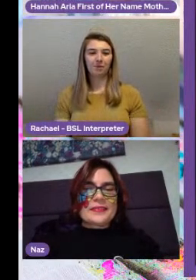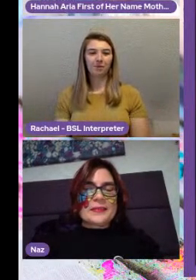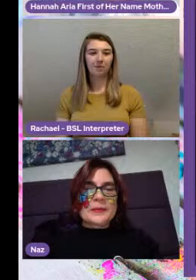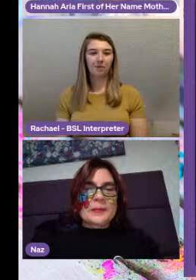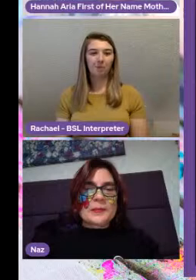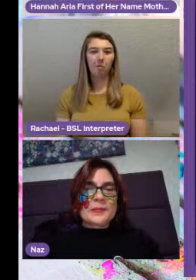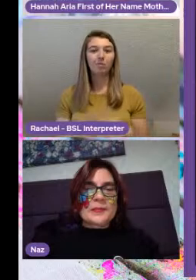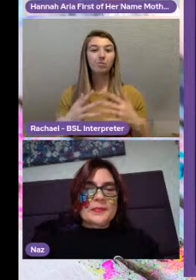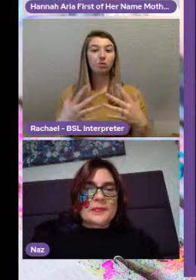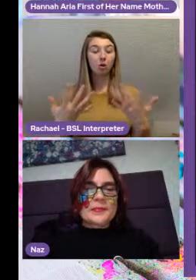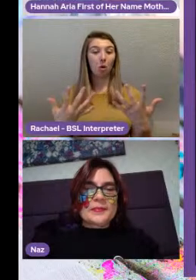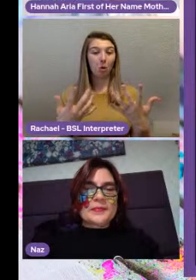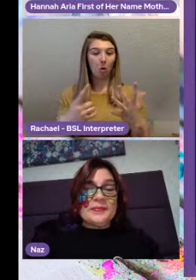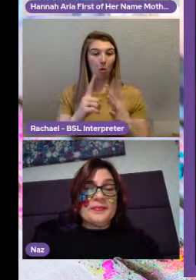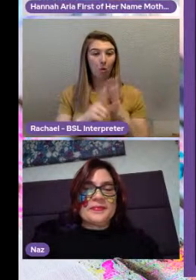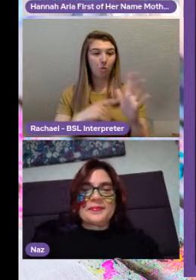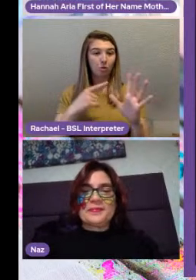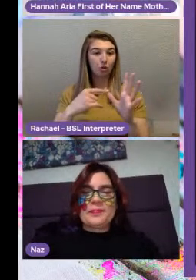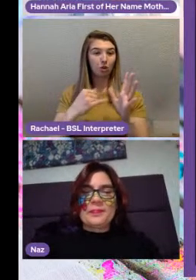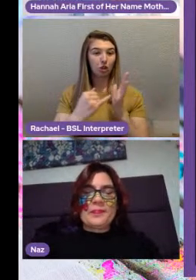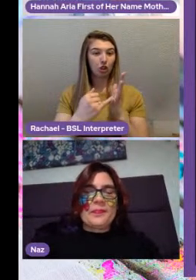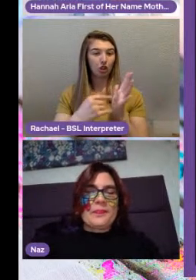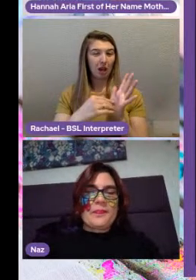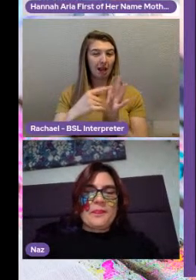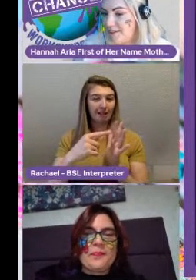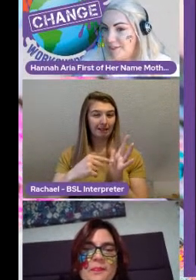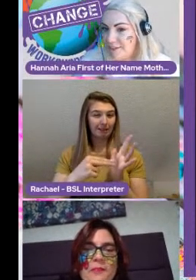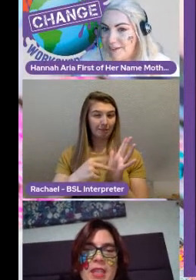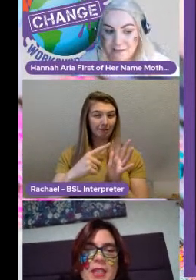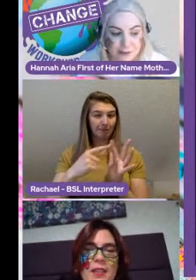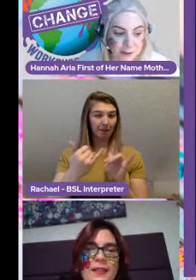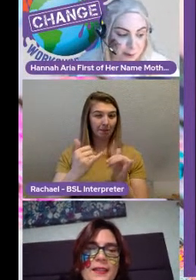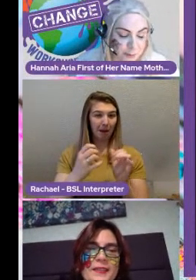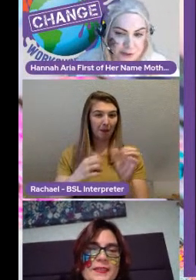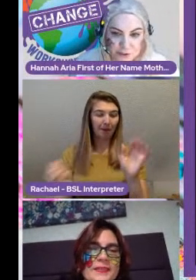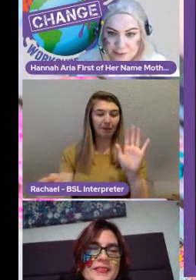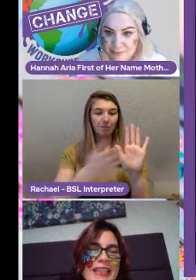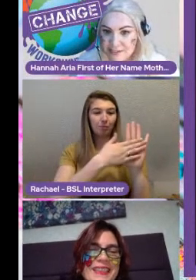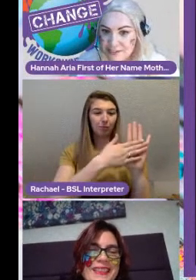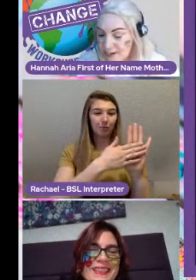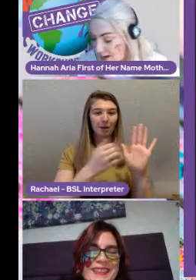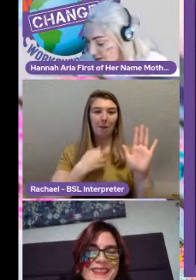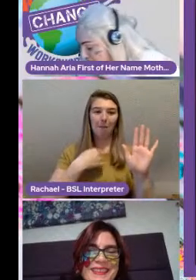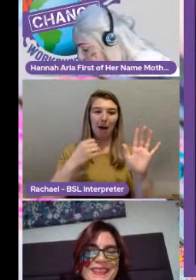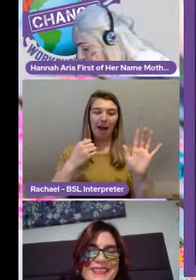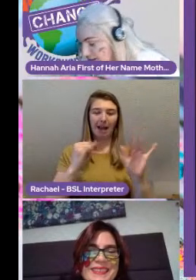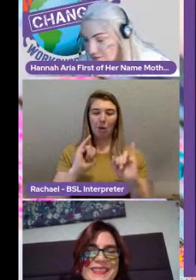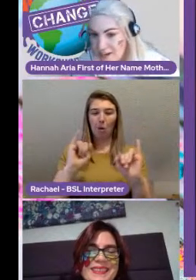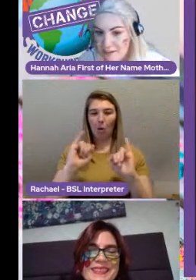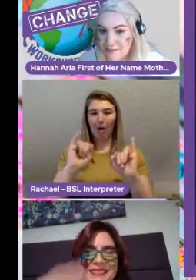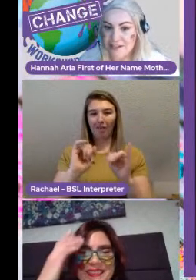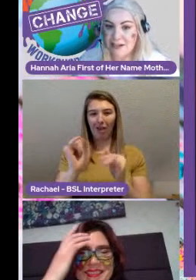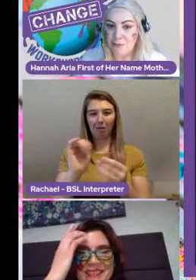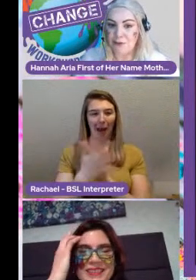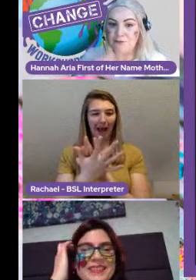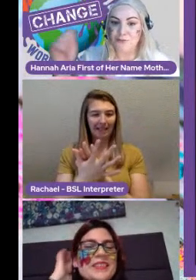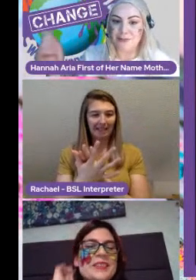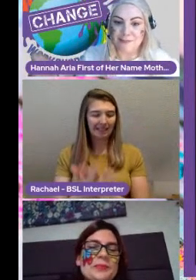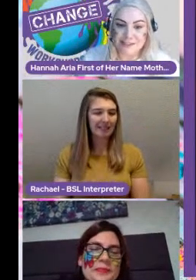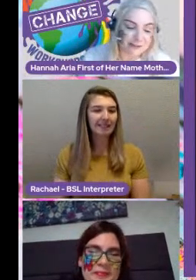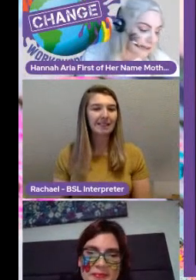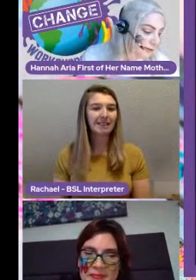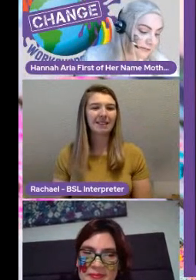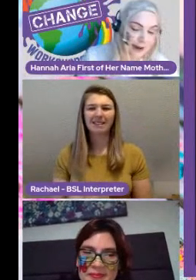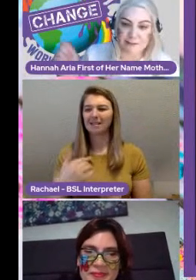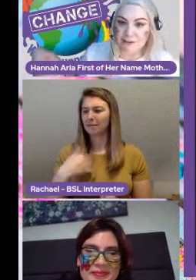can Jasmine magic my horrific artwork? I haven't got my wand with me today, actually. I usually have a silly wand